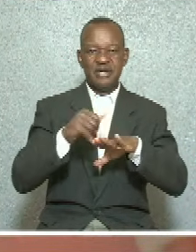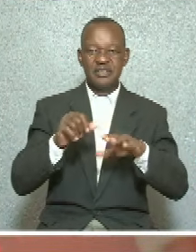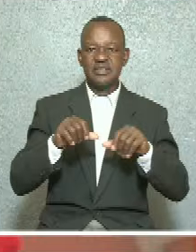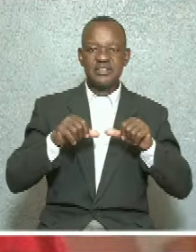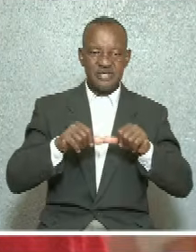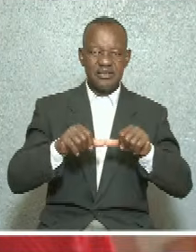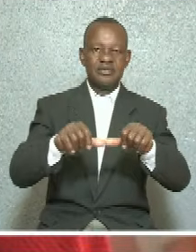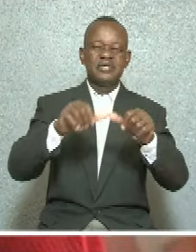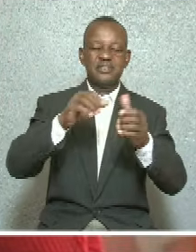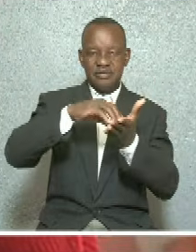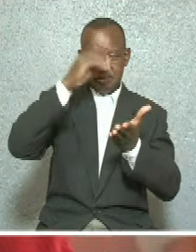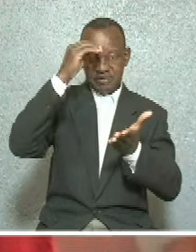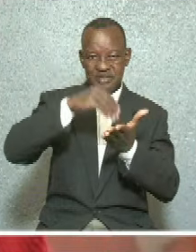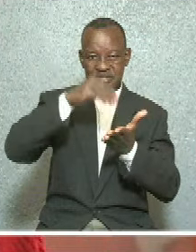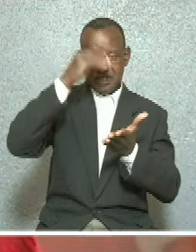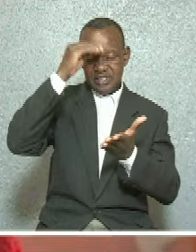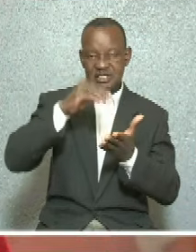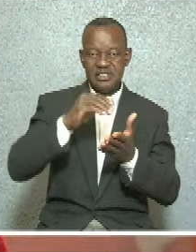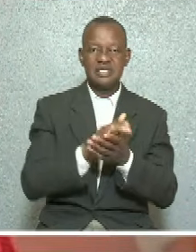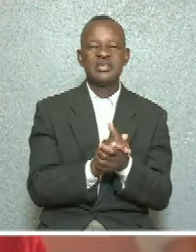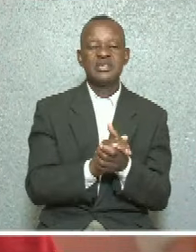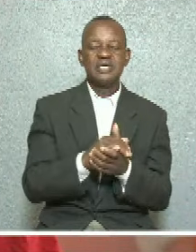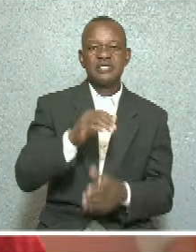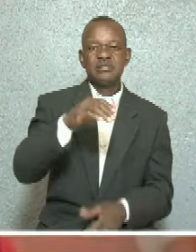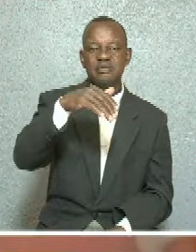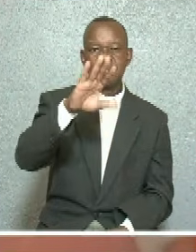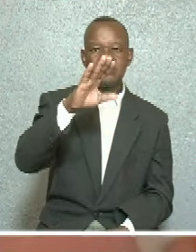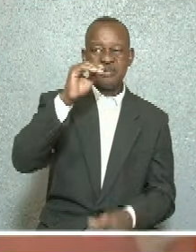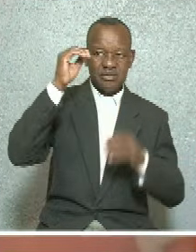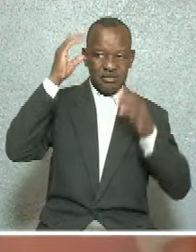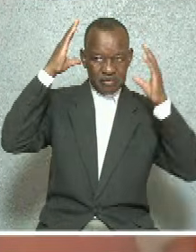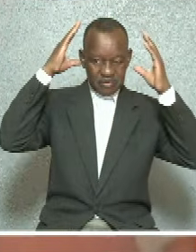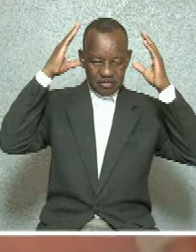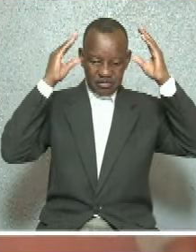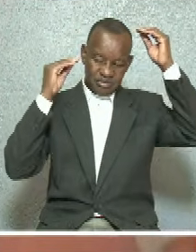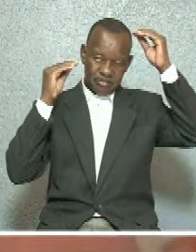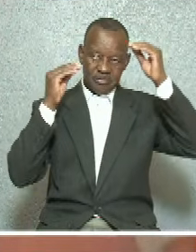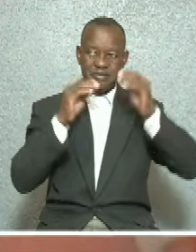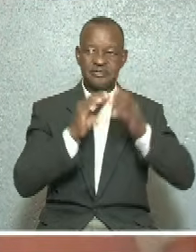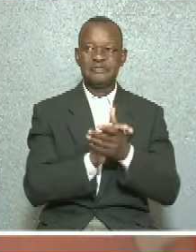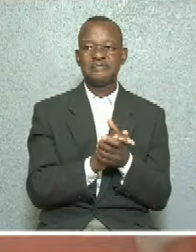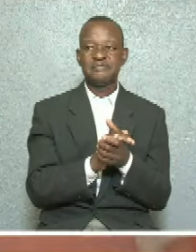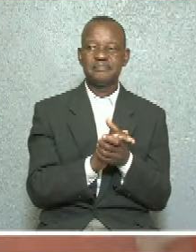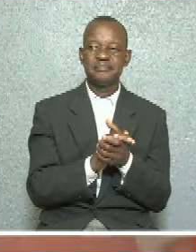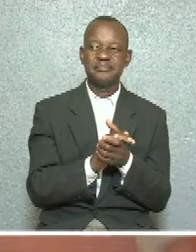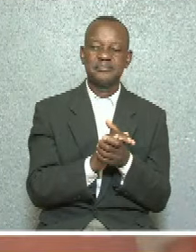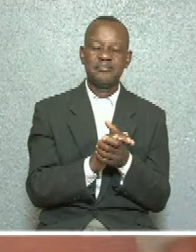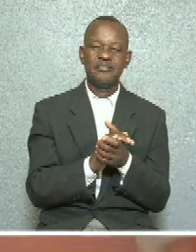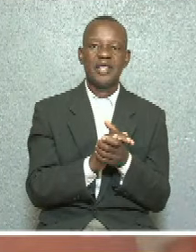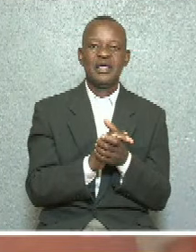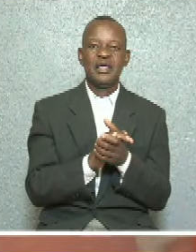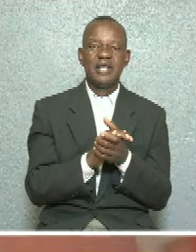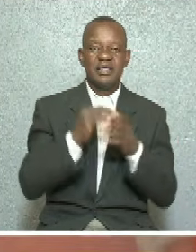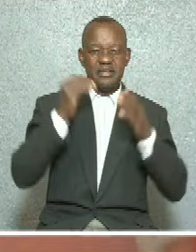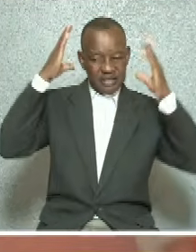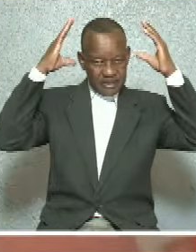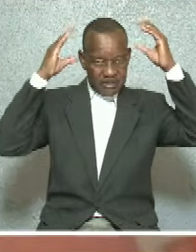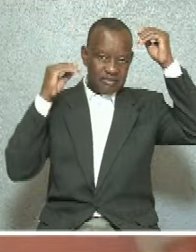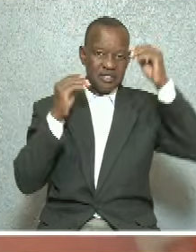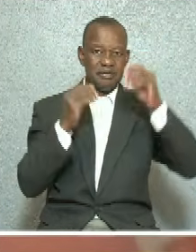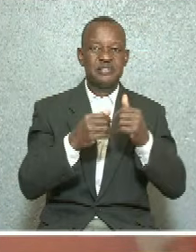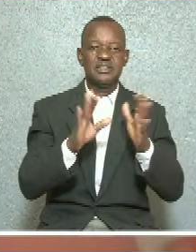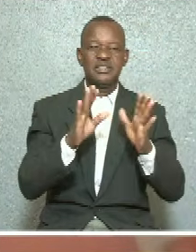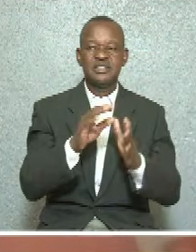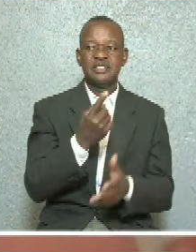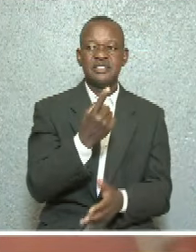politics, even became the first SRC, Damara SRC president at UNAM. Because since UNAM started in 1992, my tribesmen,